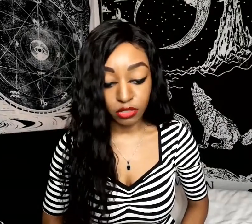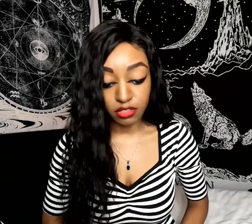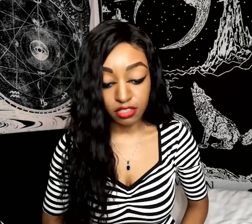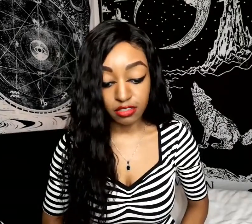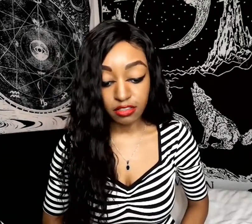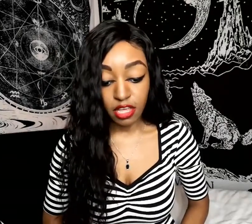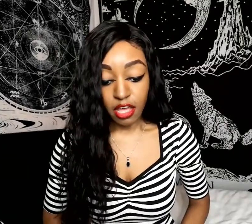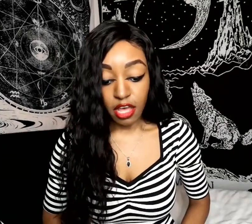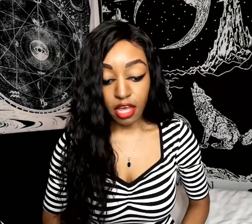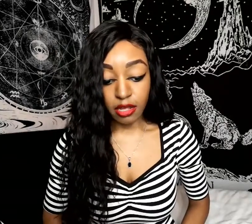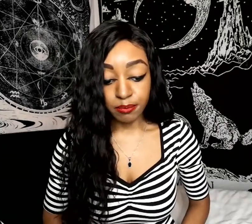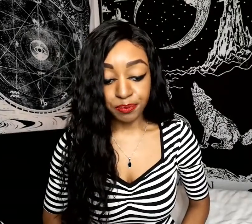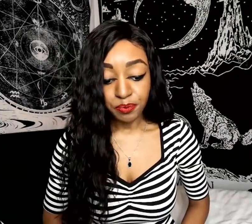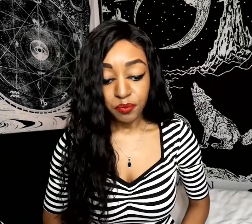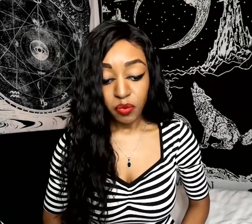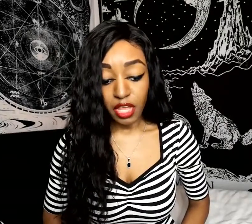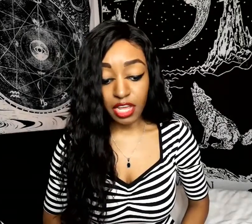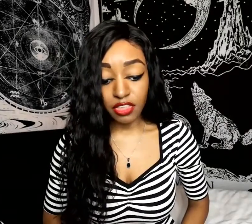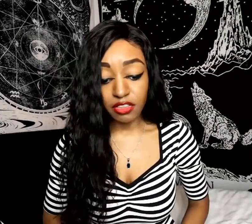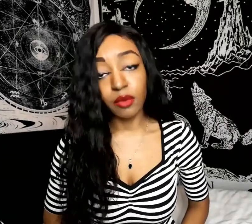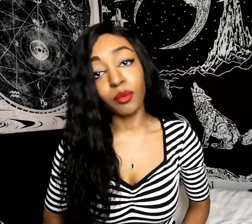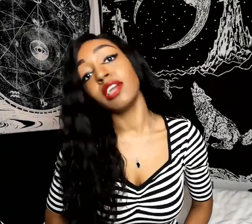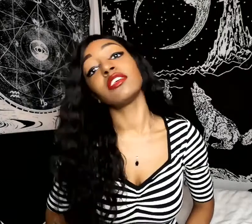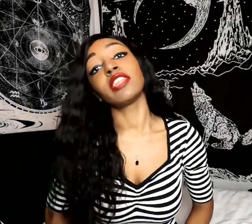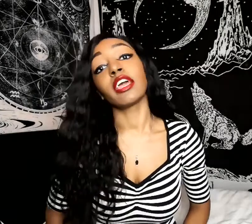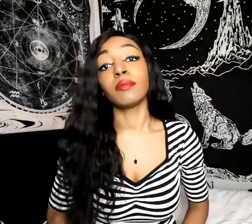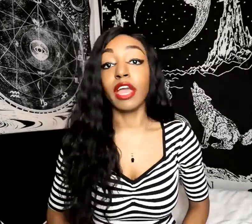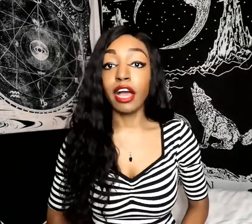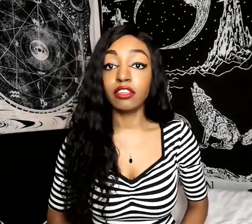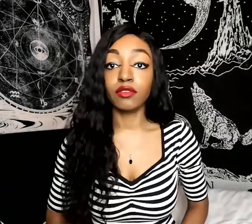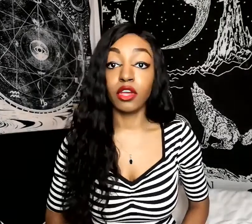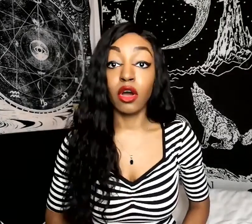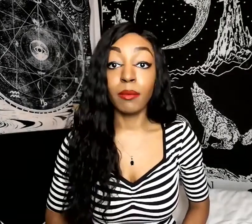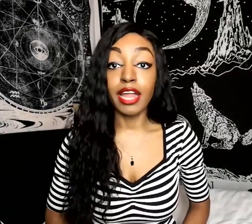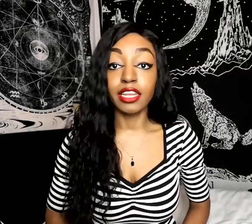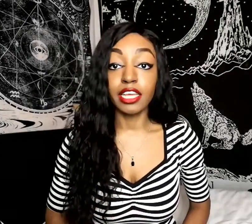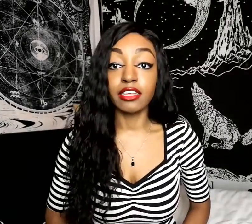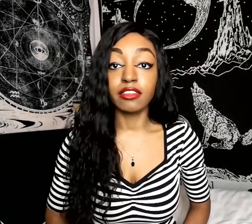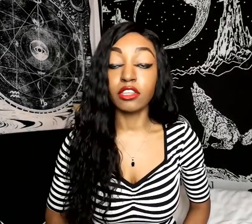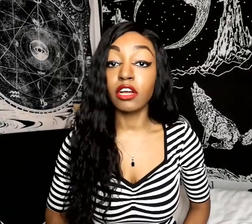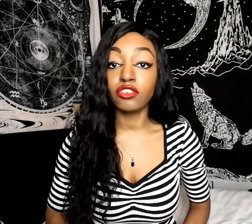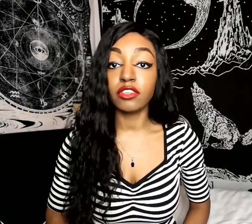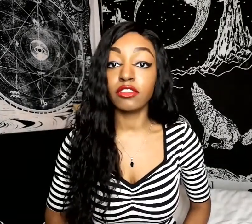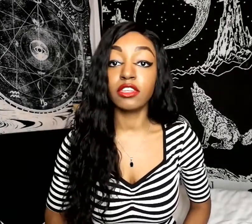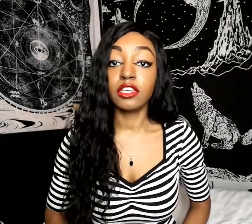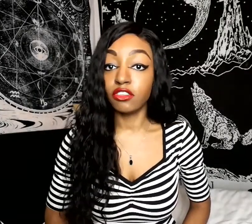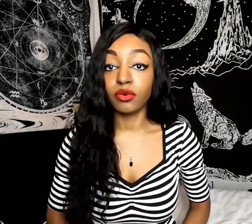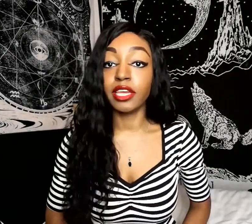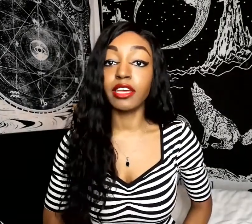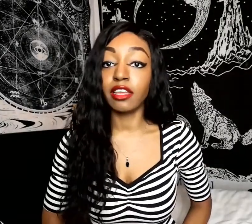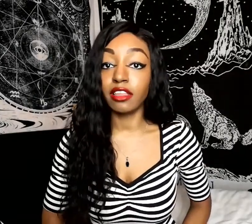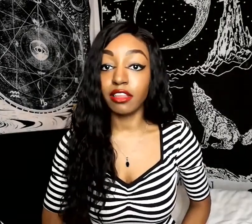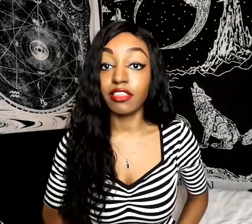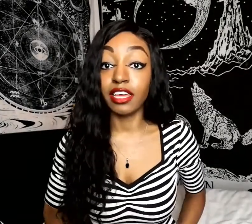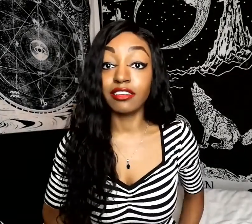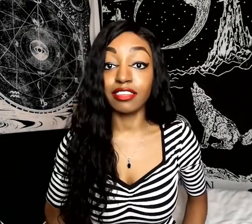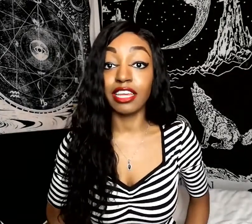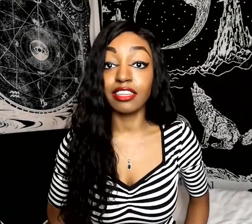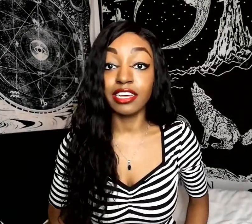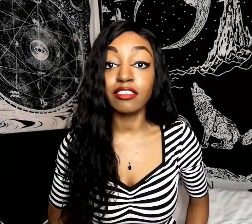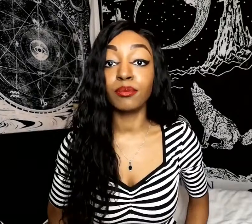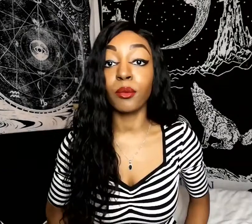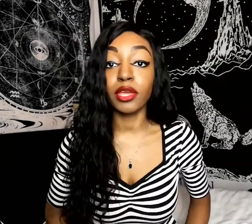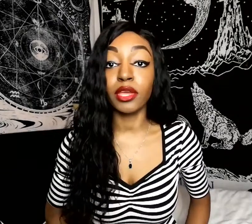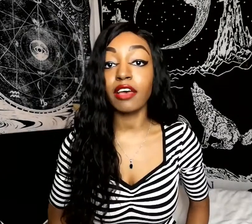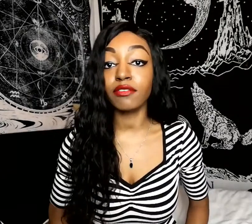traumatic experiences. And I think that ways that can be actively combated is not just doing things